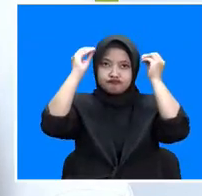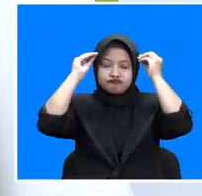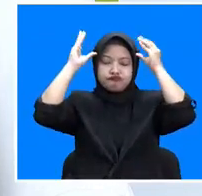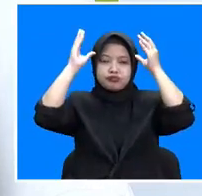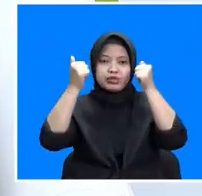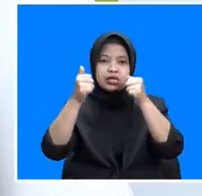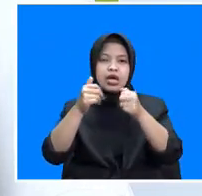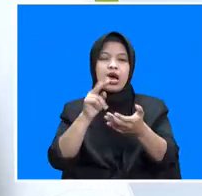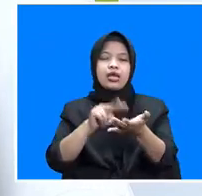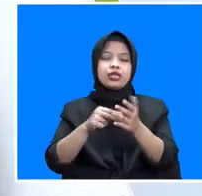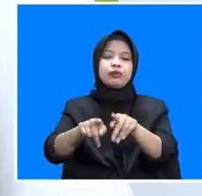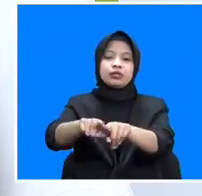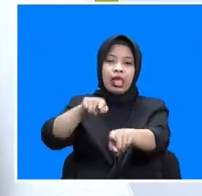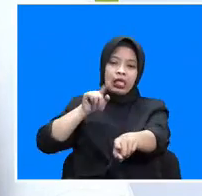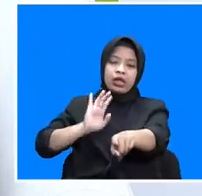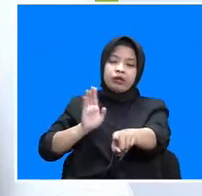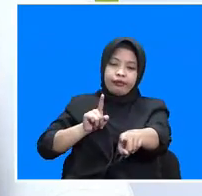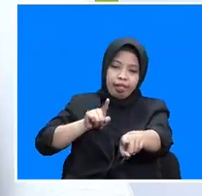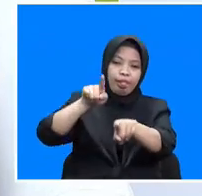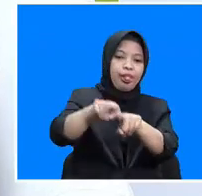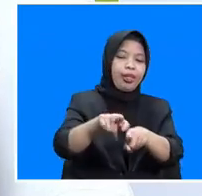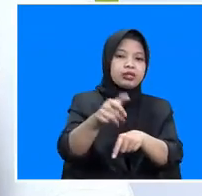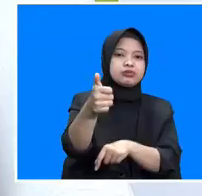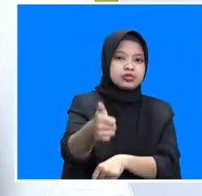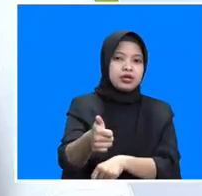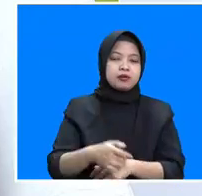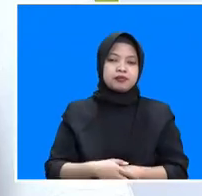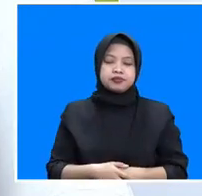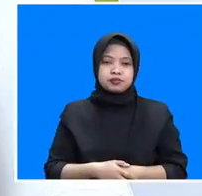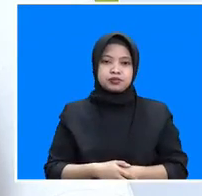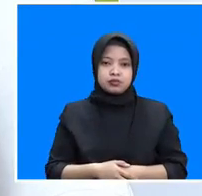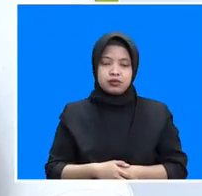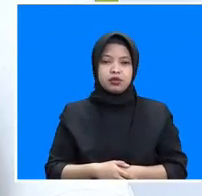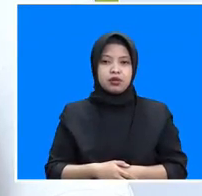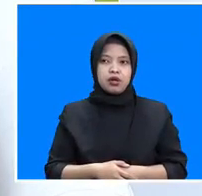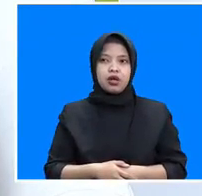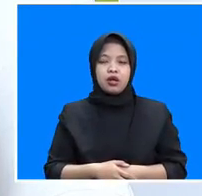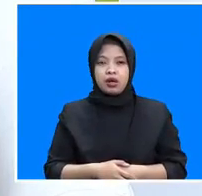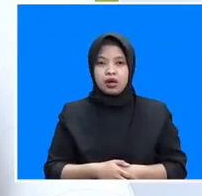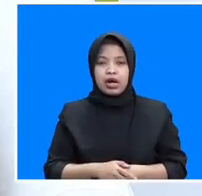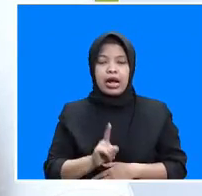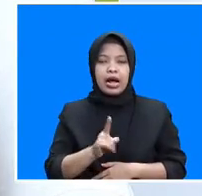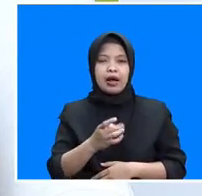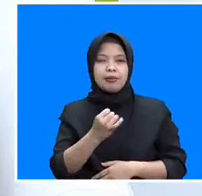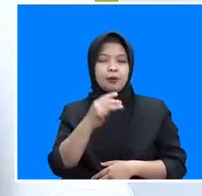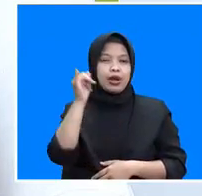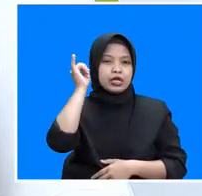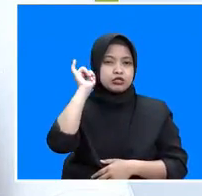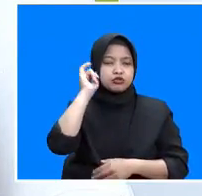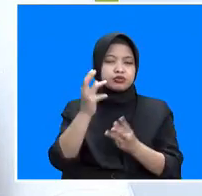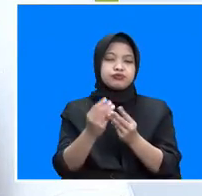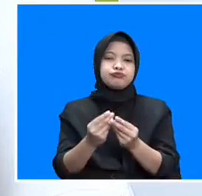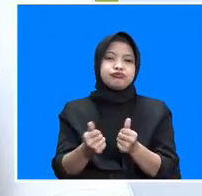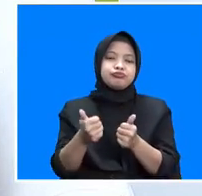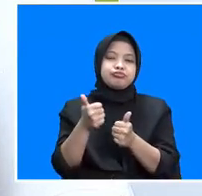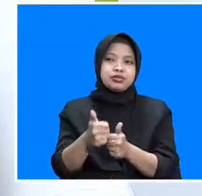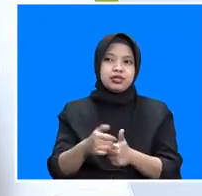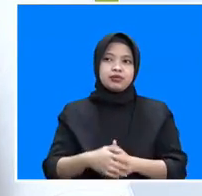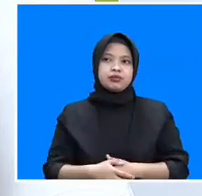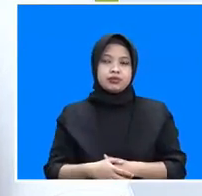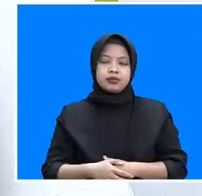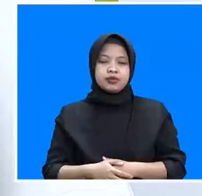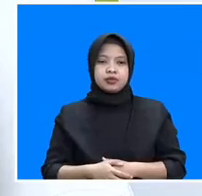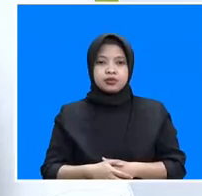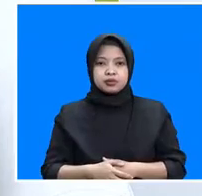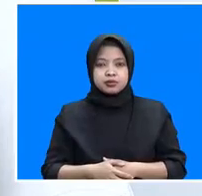learning losses in certain countries and address those well-being issues suffered by all students as well as teachers. I'd